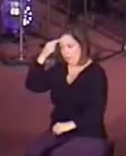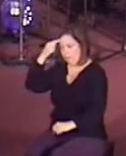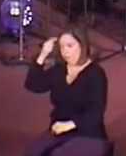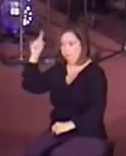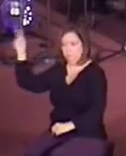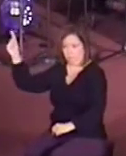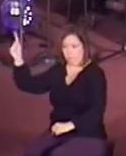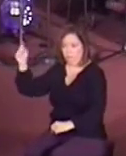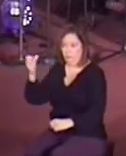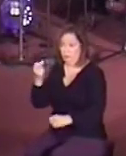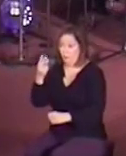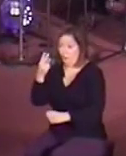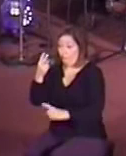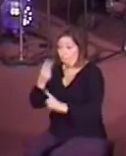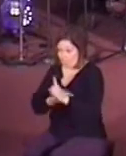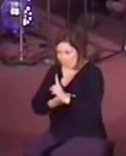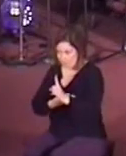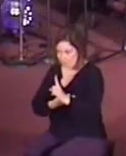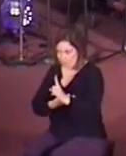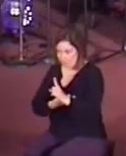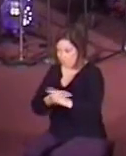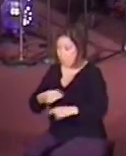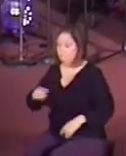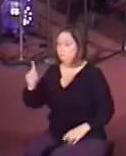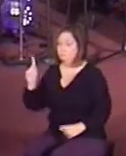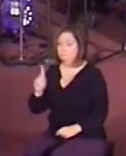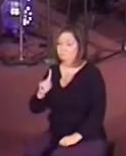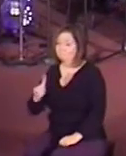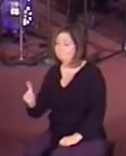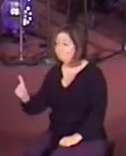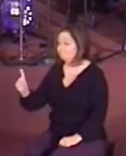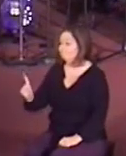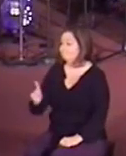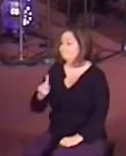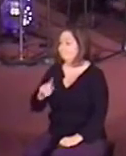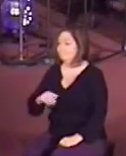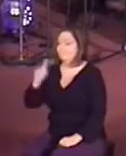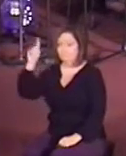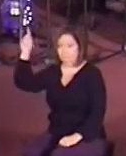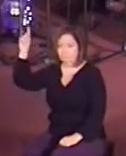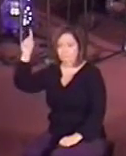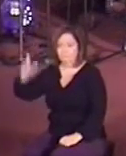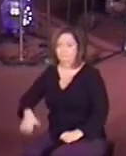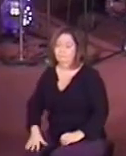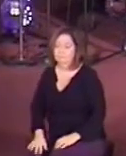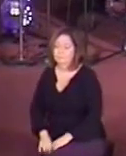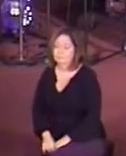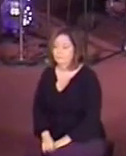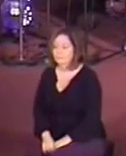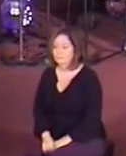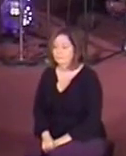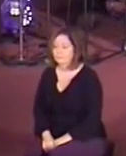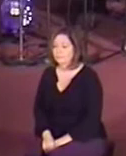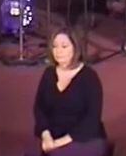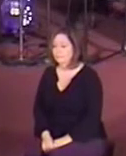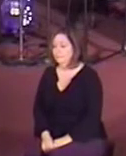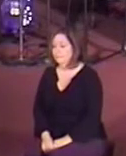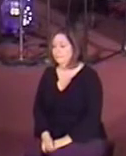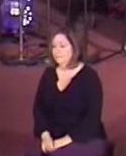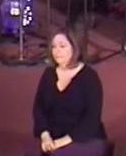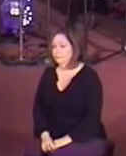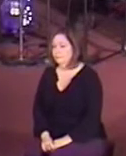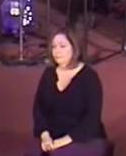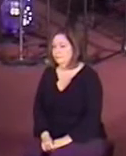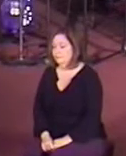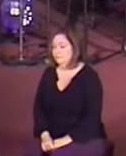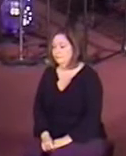At the end of the 12 months, he was walking about the royal palace of Babylon, and the king spoke, saying, is not this great Babylon that